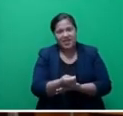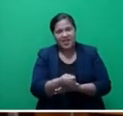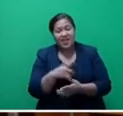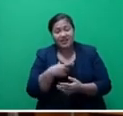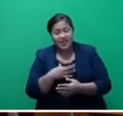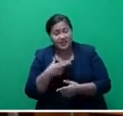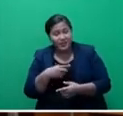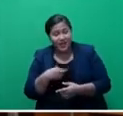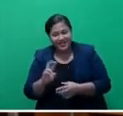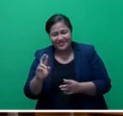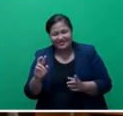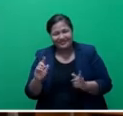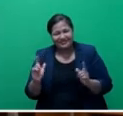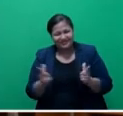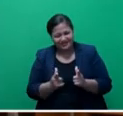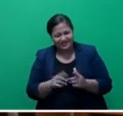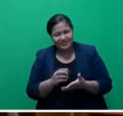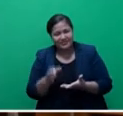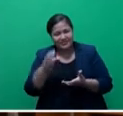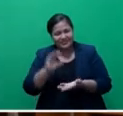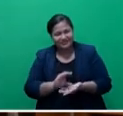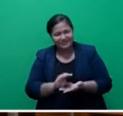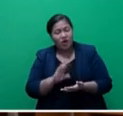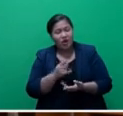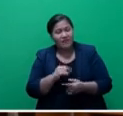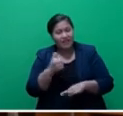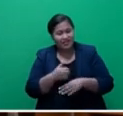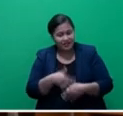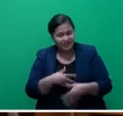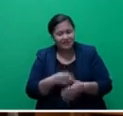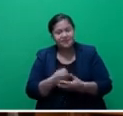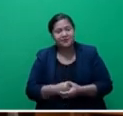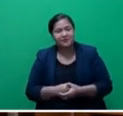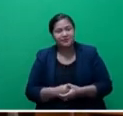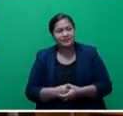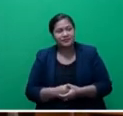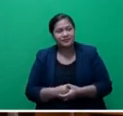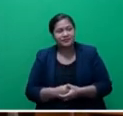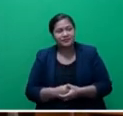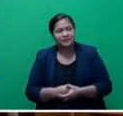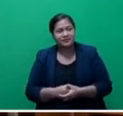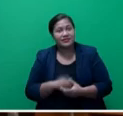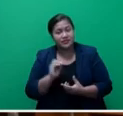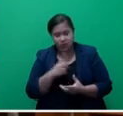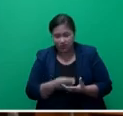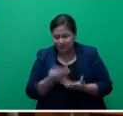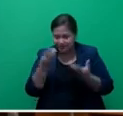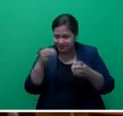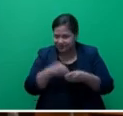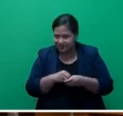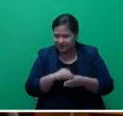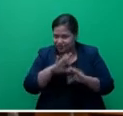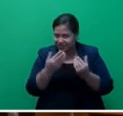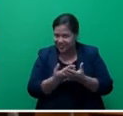amount of travelling public purely because of economic downturn, etc. So you have to put all of that into perspective. But it's not something